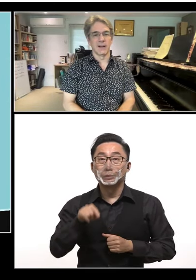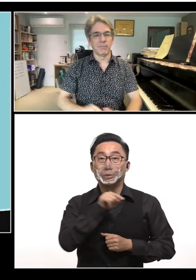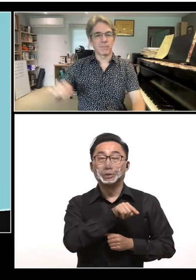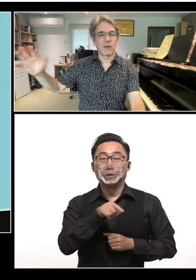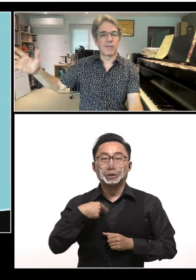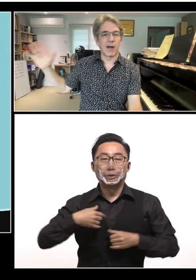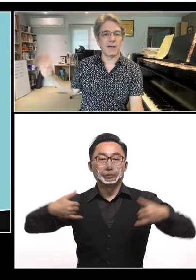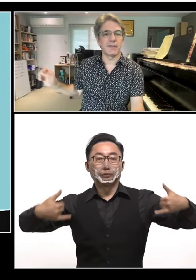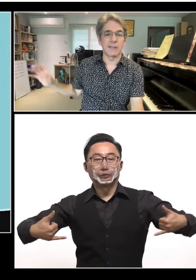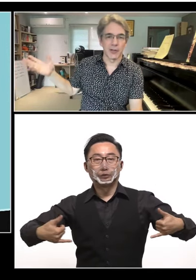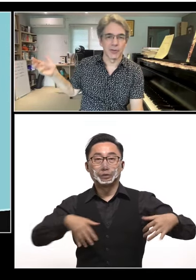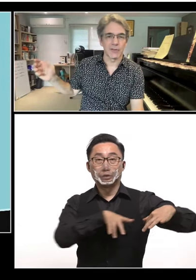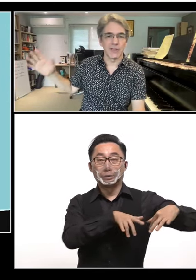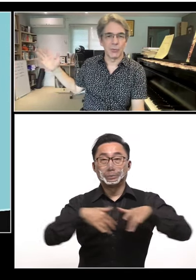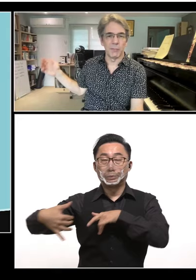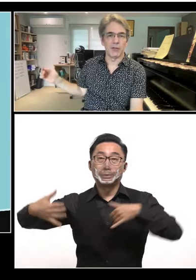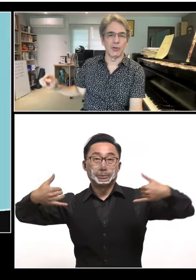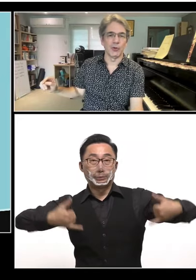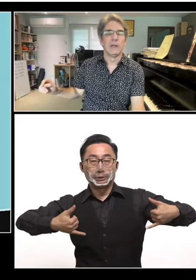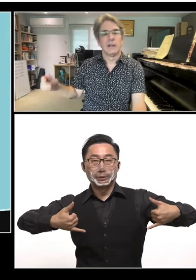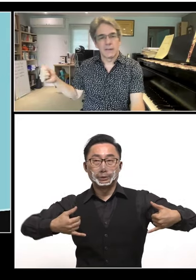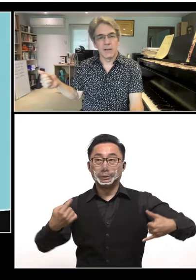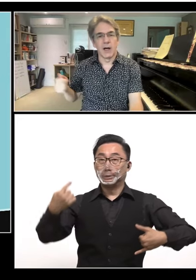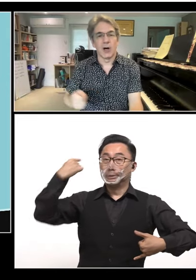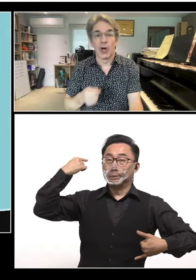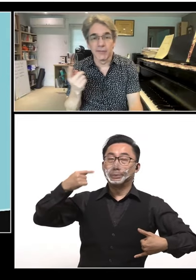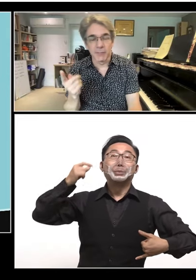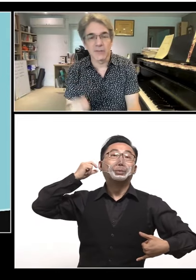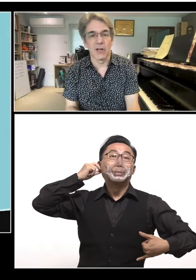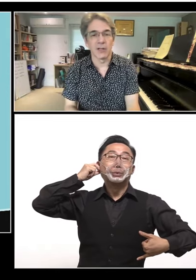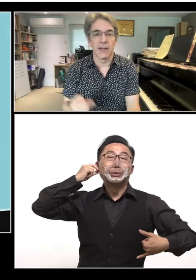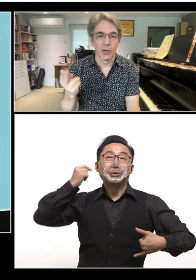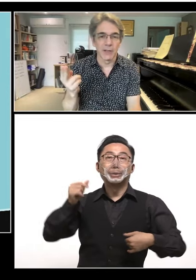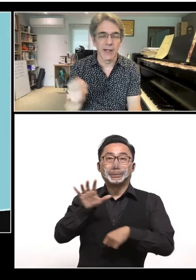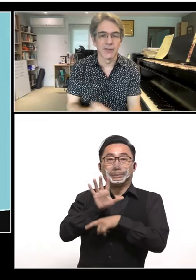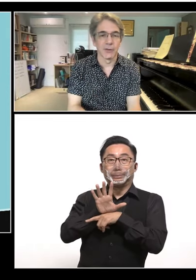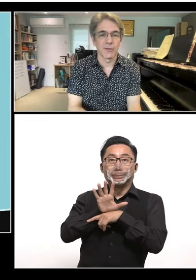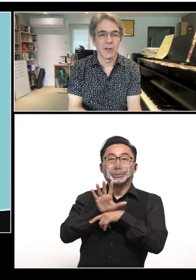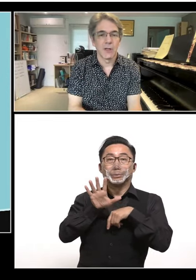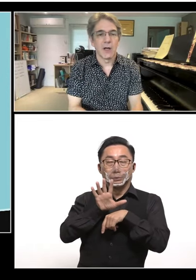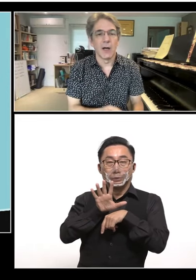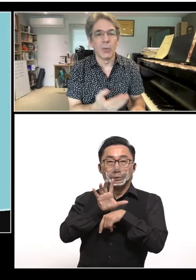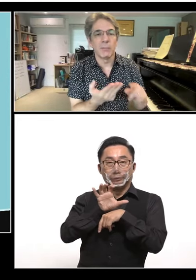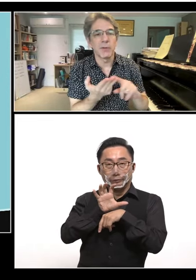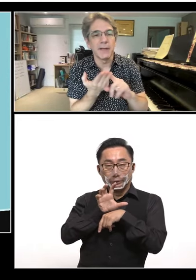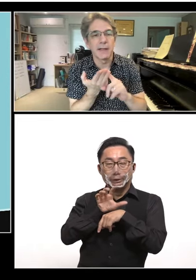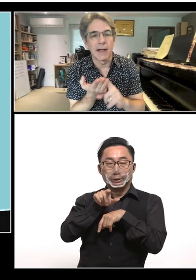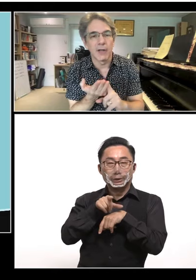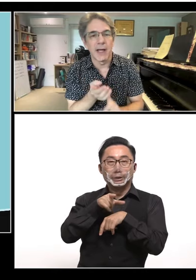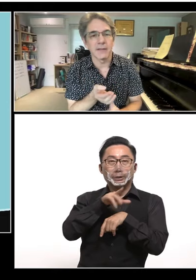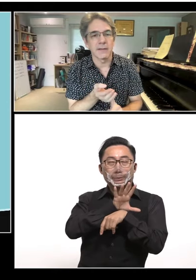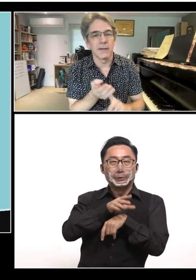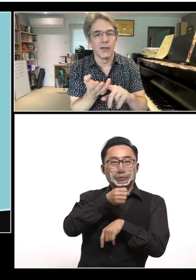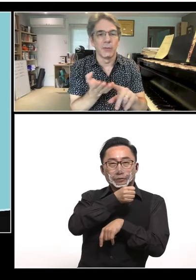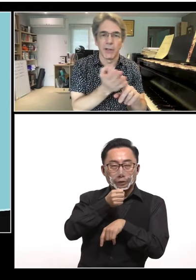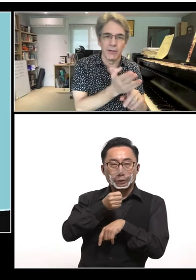had five singers, these women who all of them sung, they all were dancers. One played the